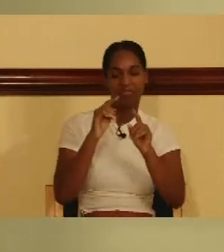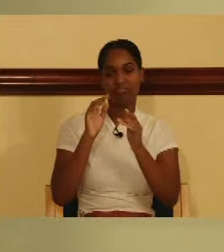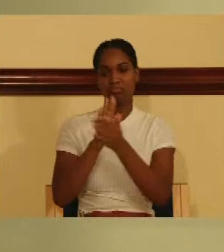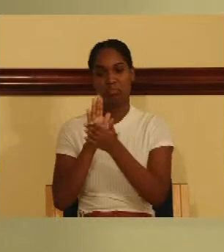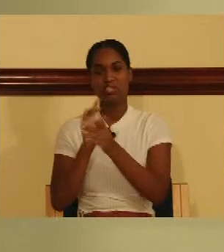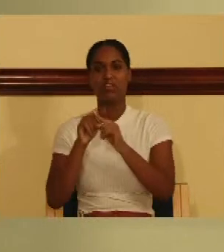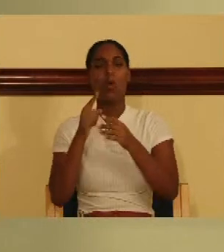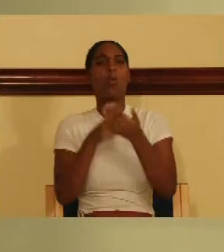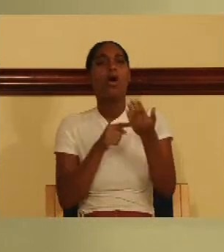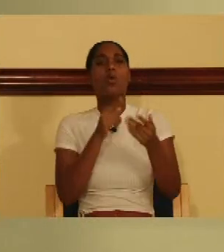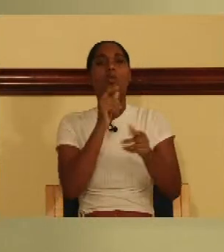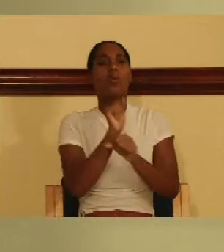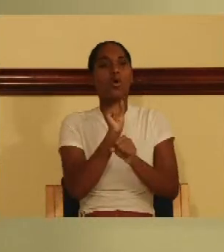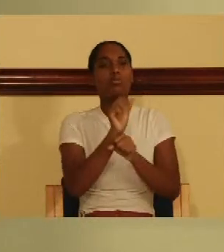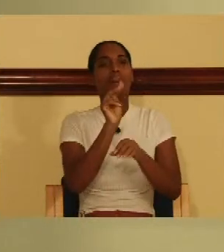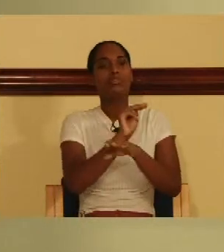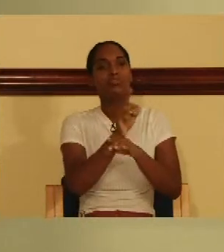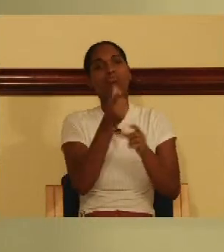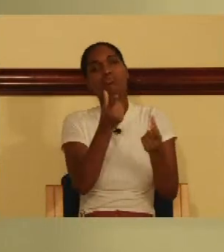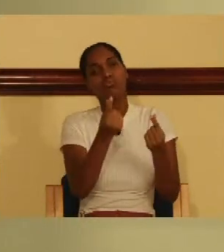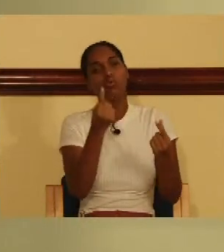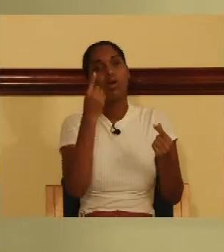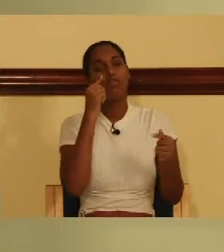ministry doing now to reach these young people?